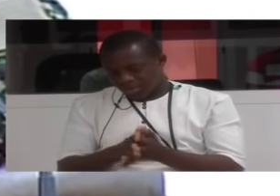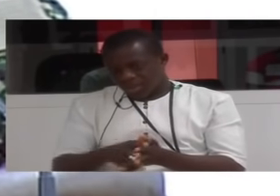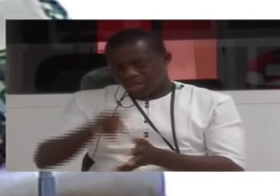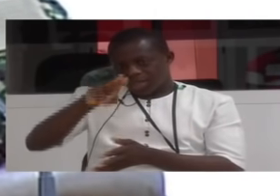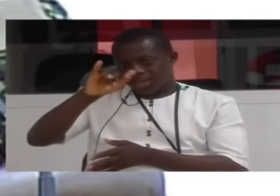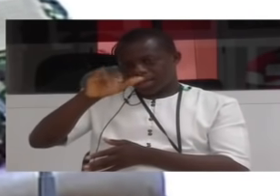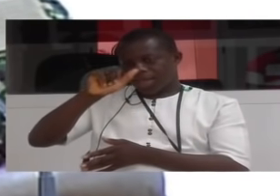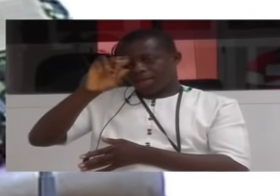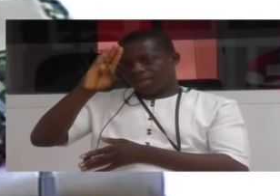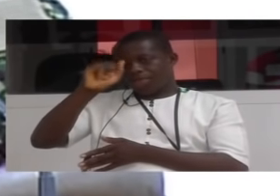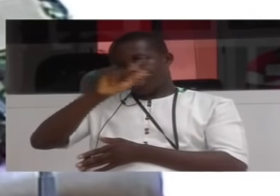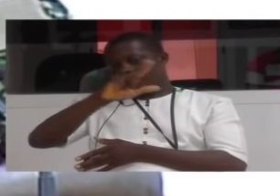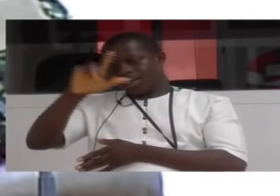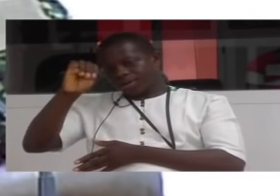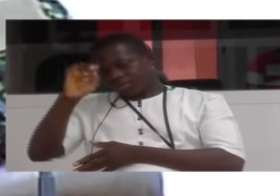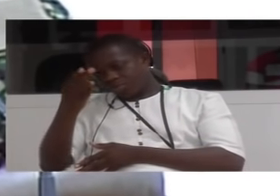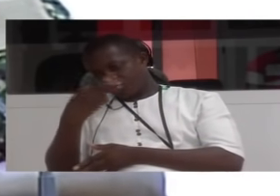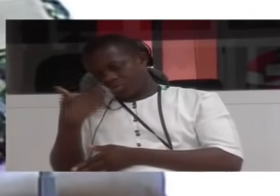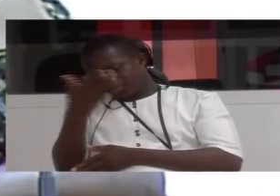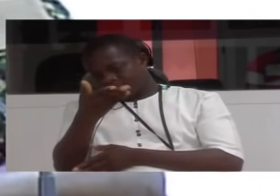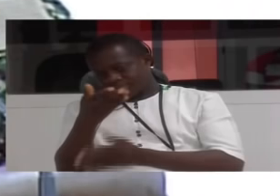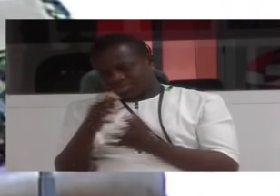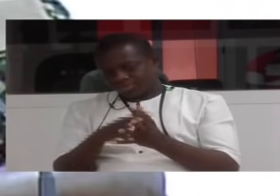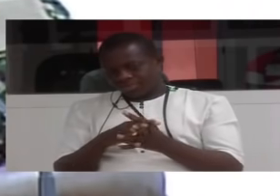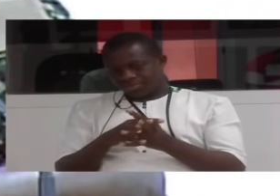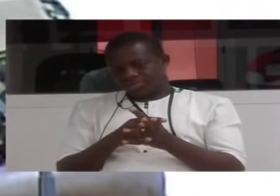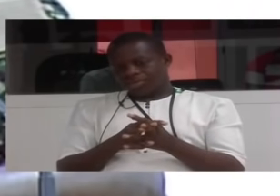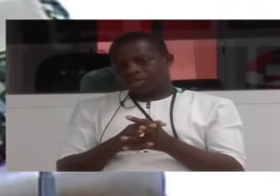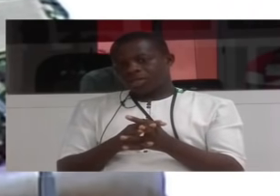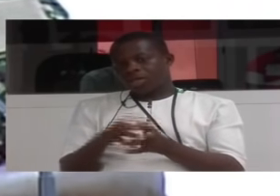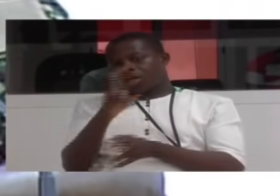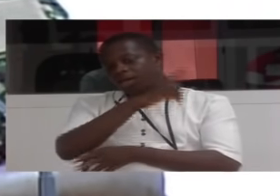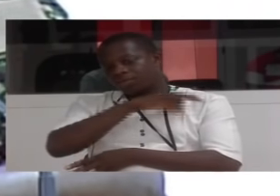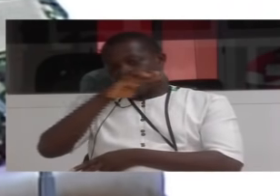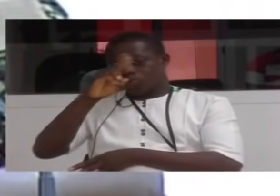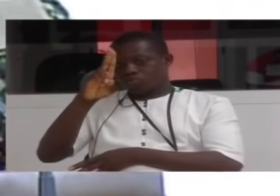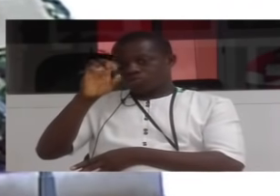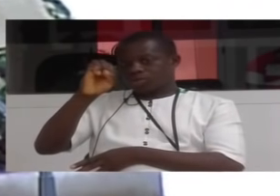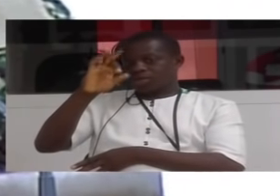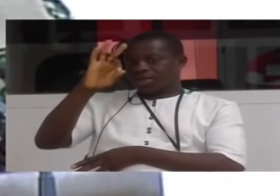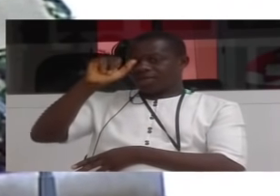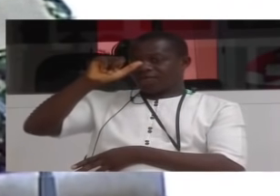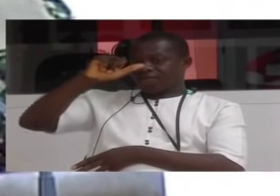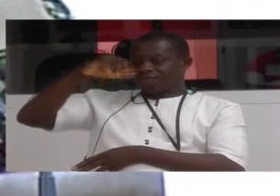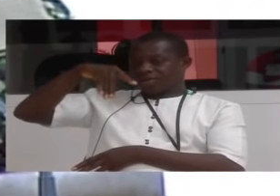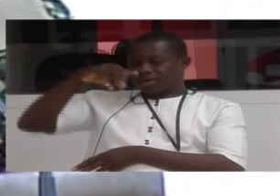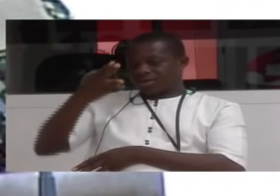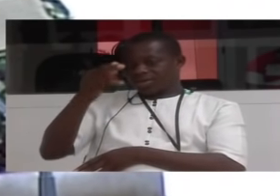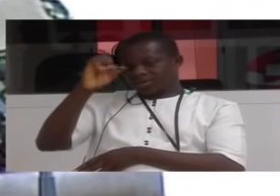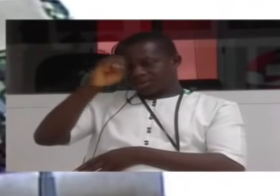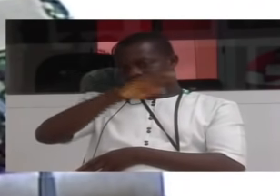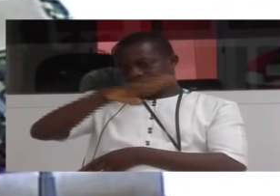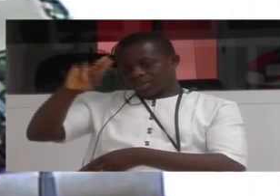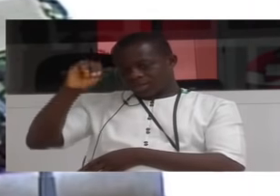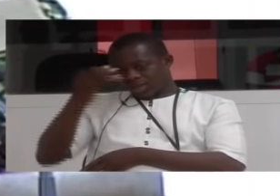Nyabali mungfa. Fansu Nyabali mungfa. Fansu Nyabali was there. Lieutenant Mustafa Sane mungfa. Lieutenant Mustafa Lieutenant Sane was Michael,